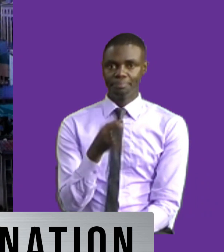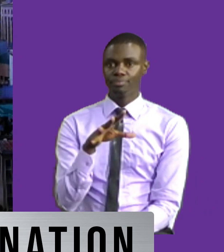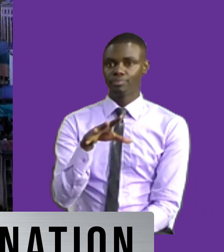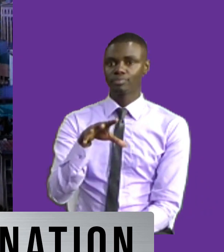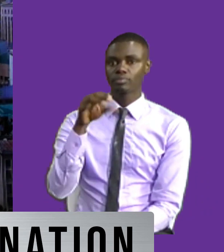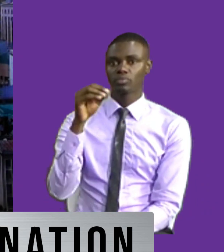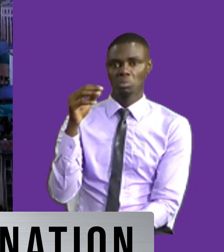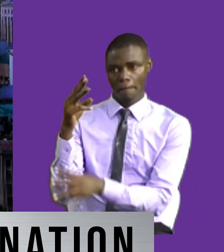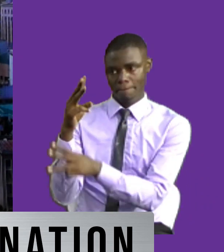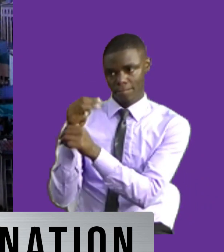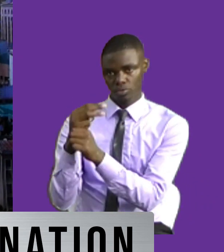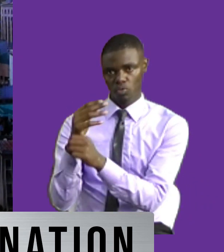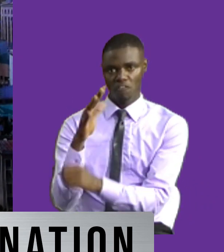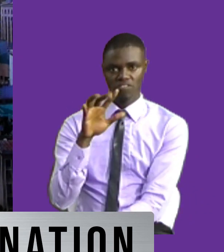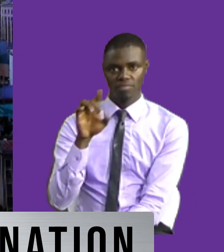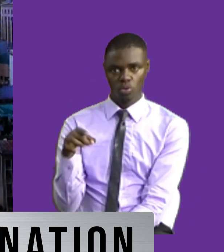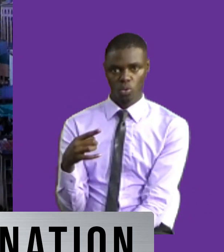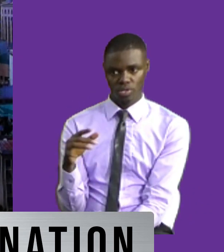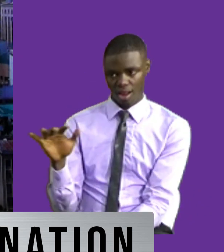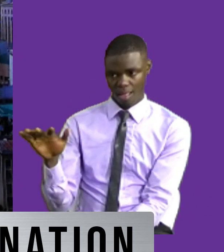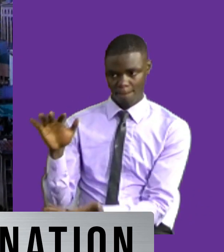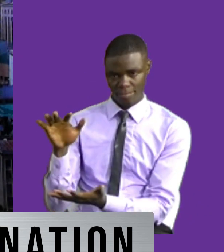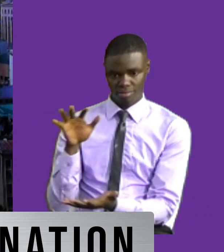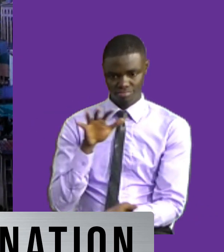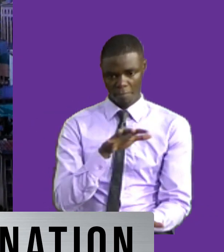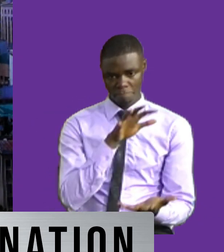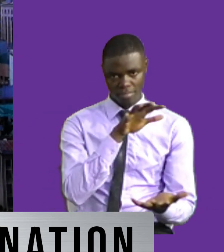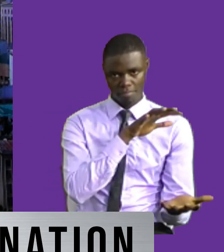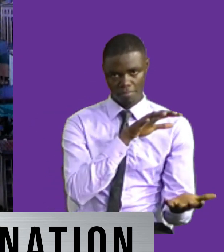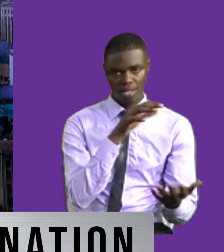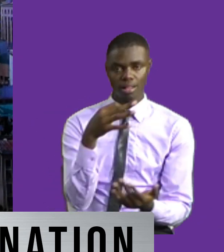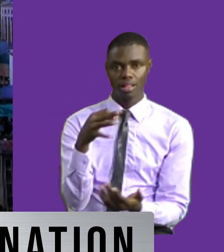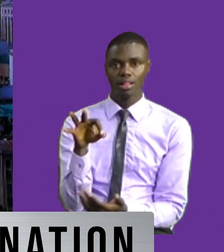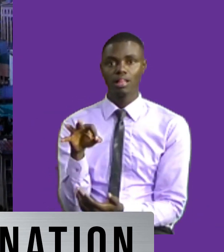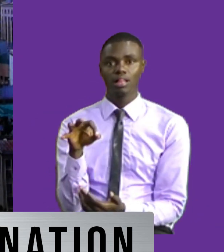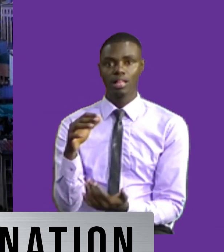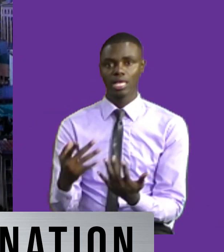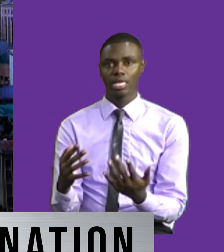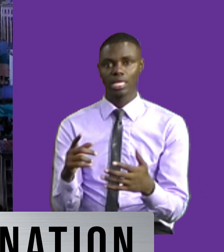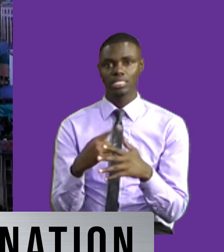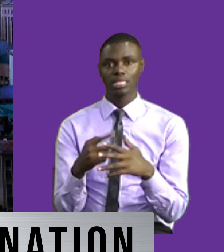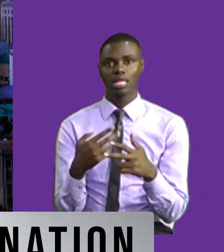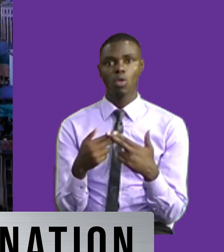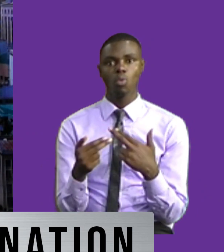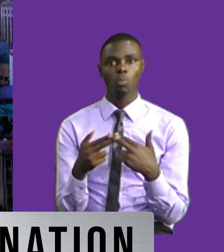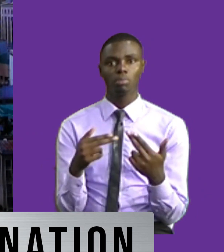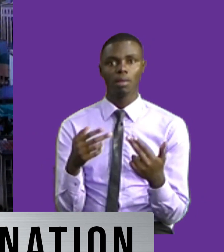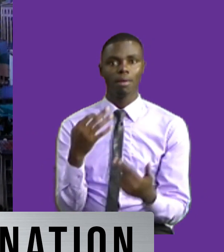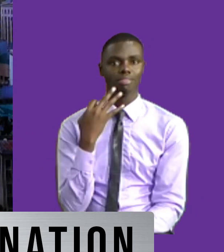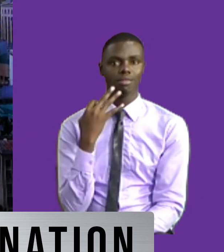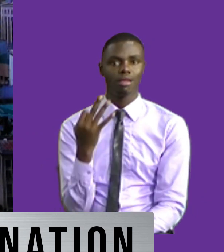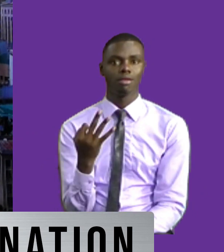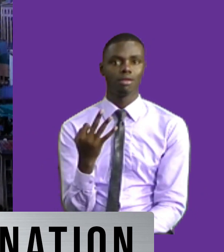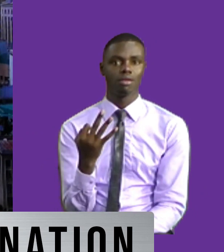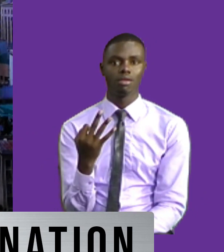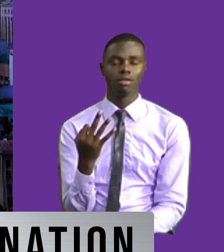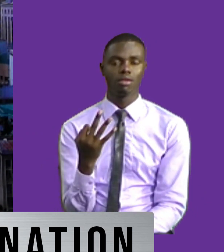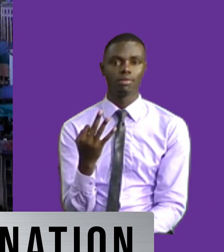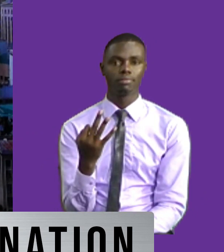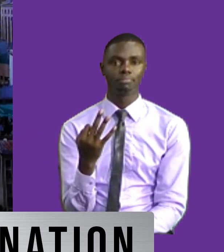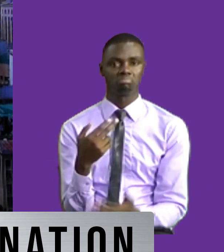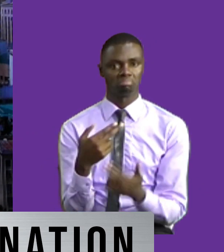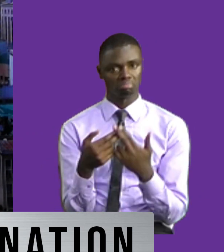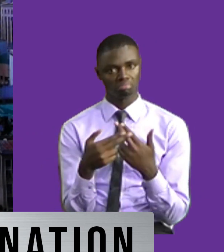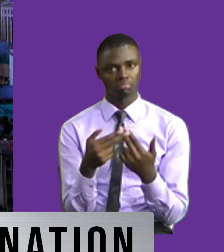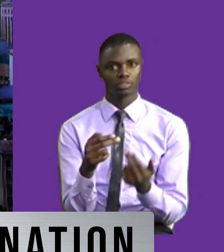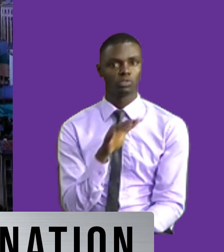arithmetic, if you take 5,000 balers and you multiply it by, say, an average of 300 shillings